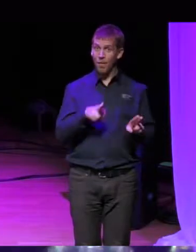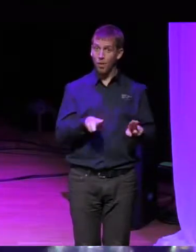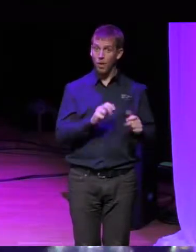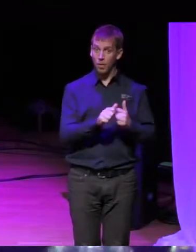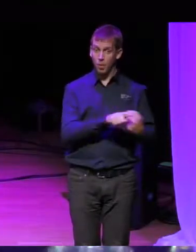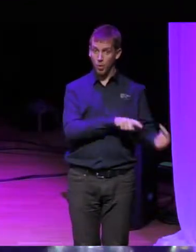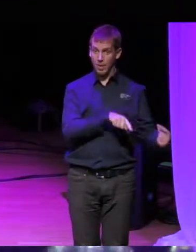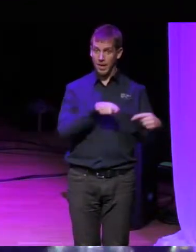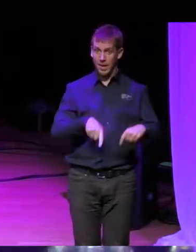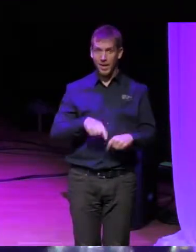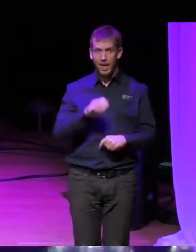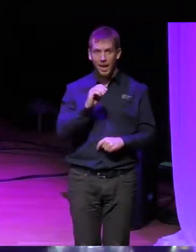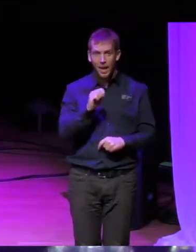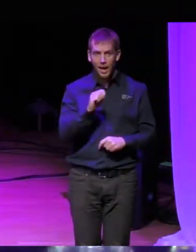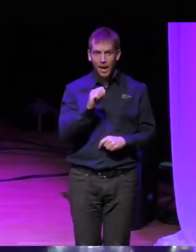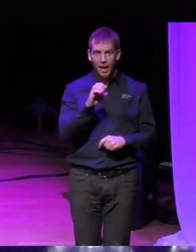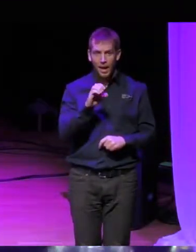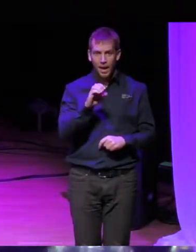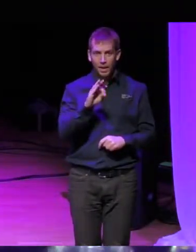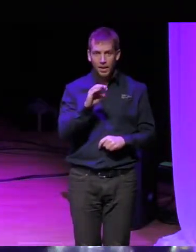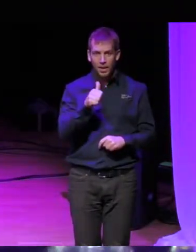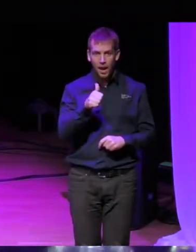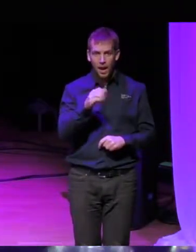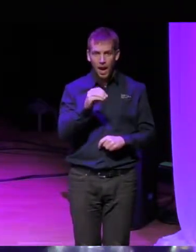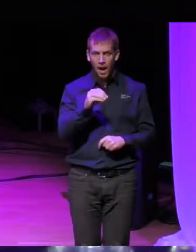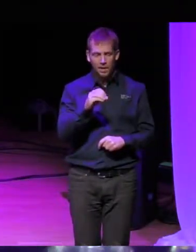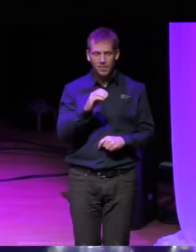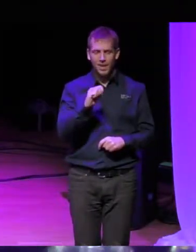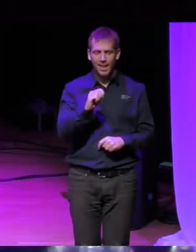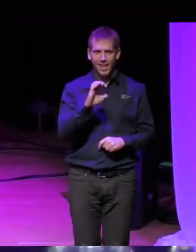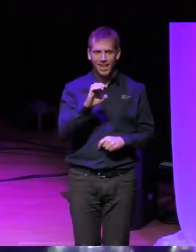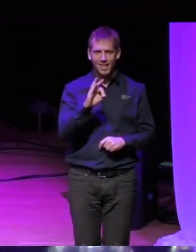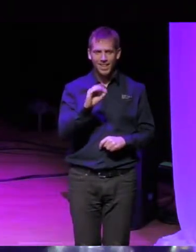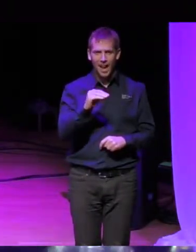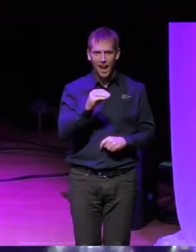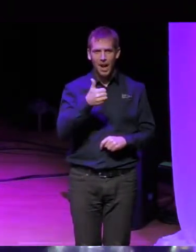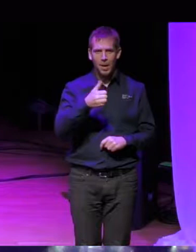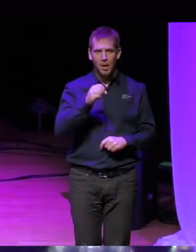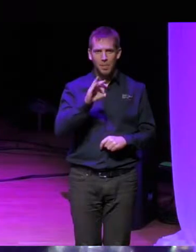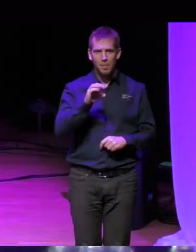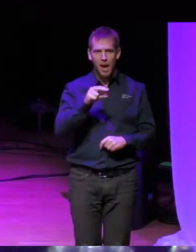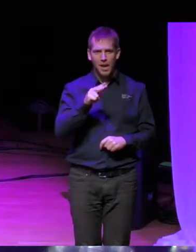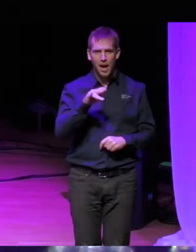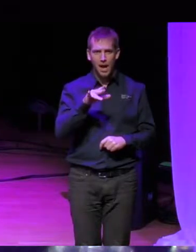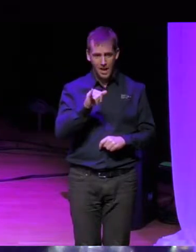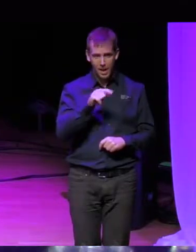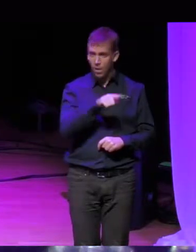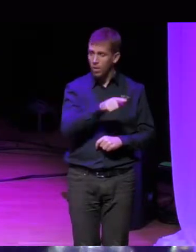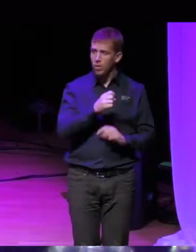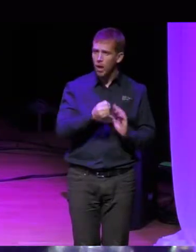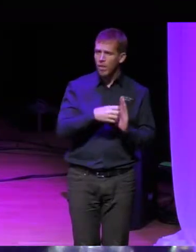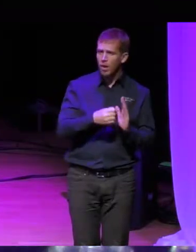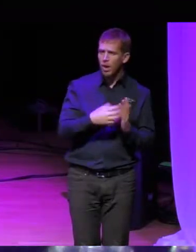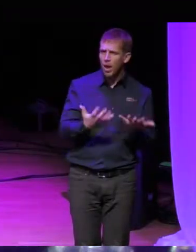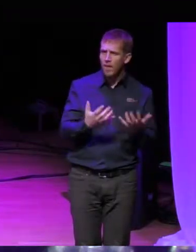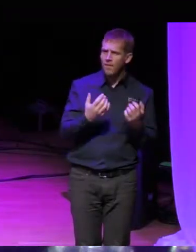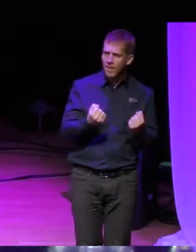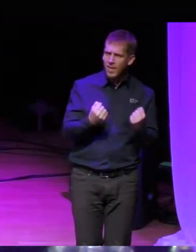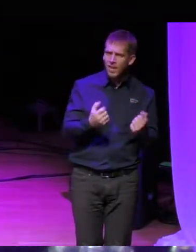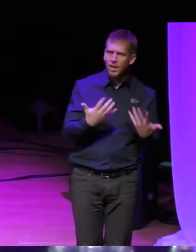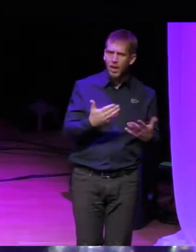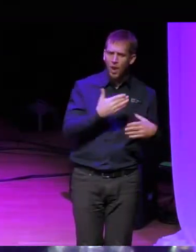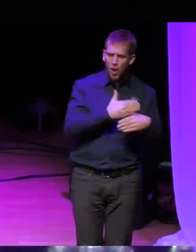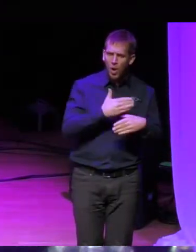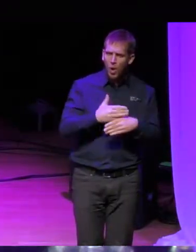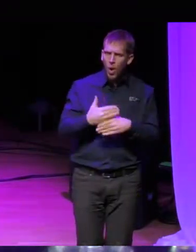Esha Bhandari, who will both help us understand the separation of powers in the Constitution and the important role the